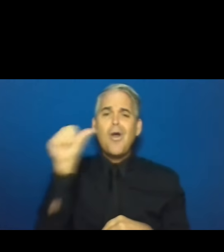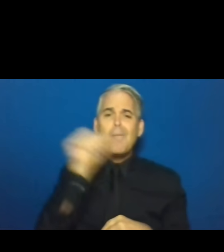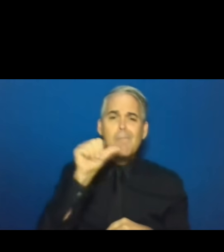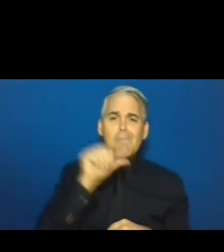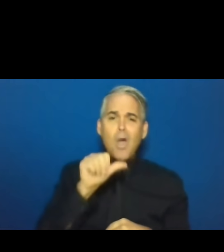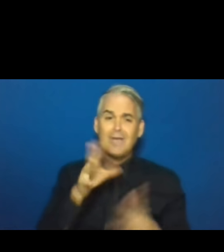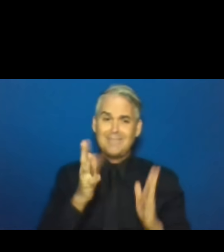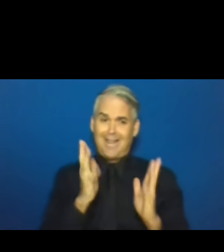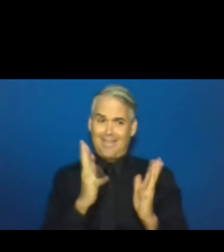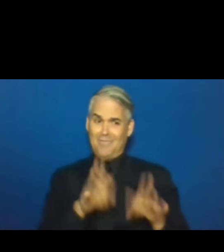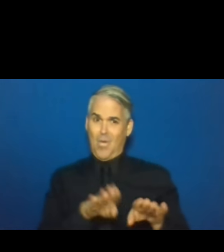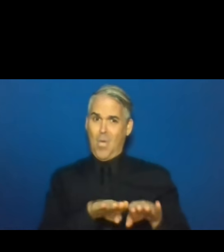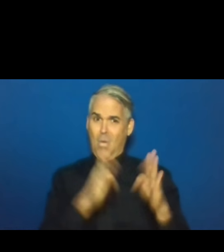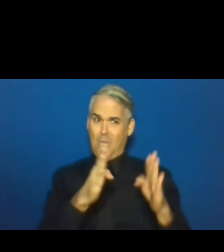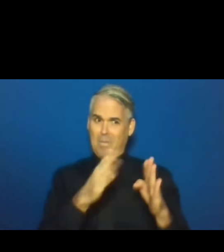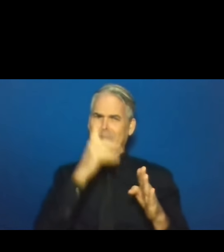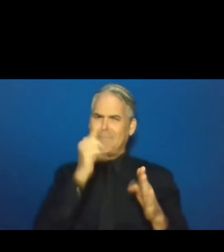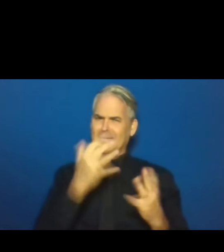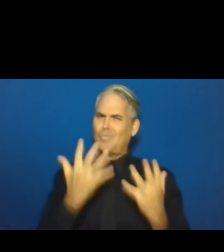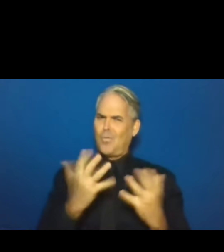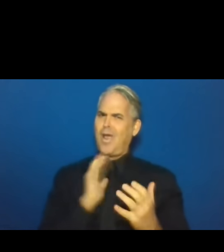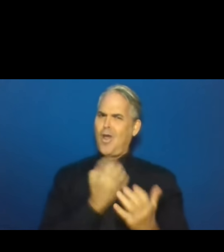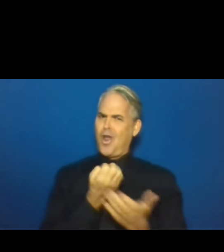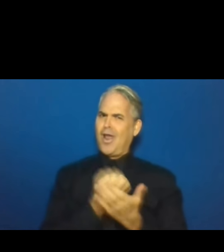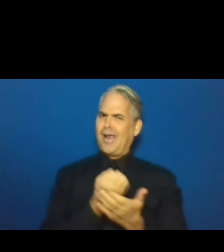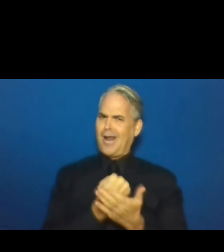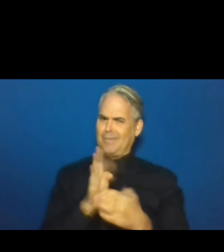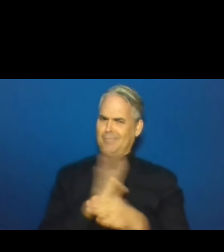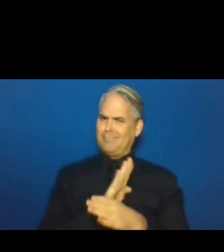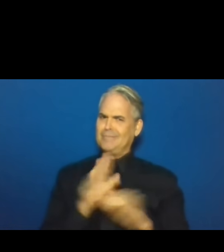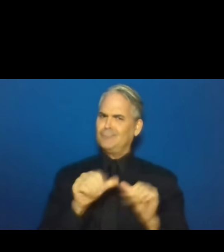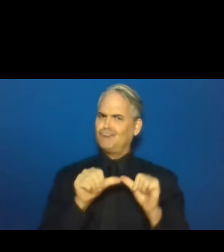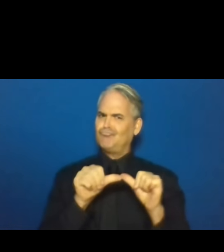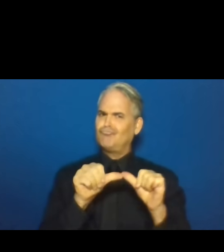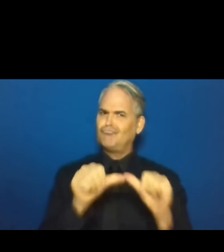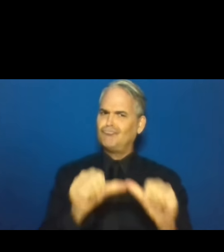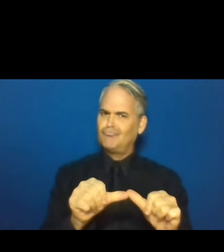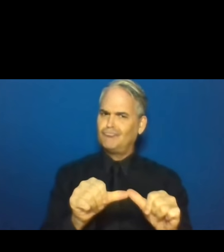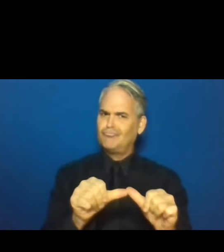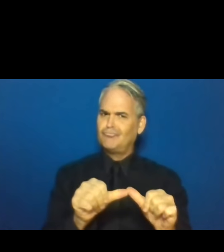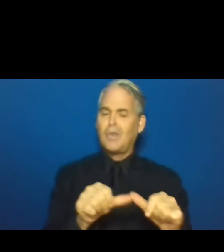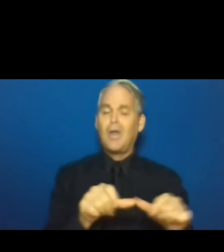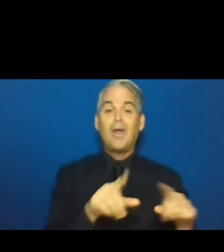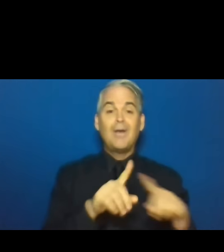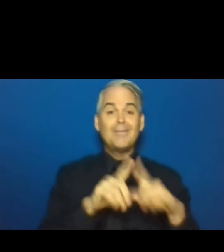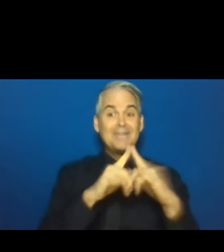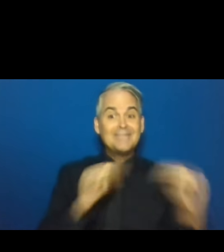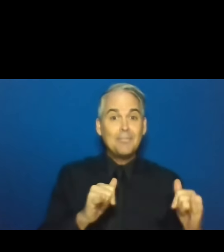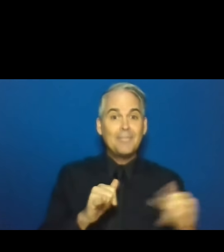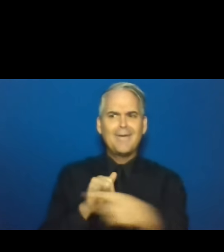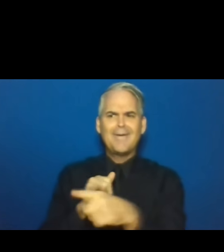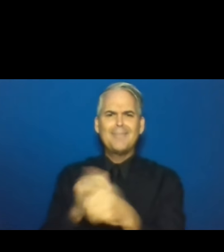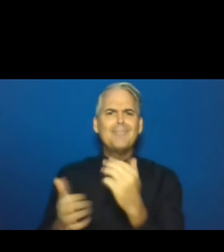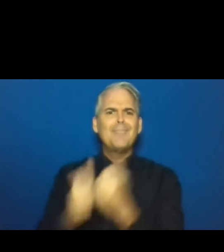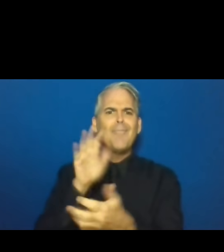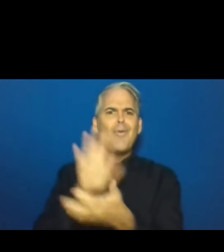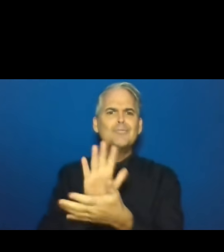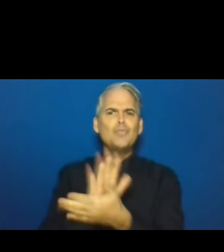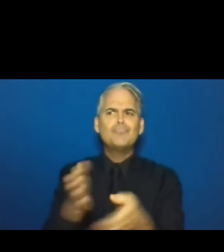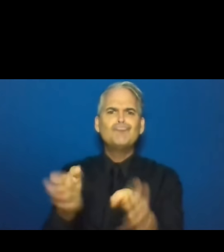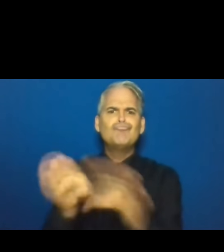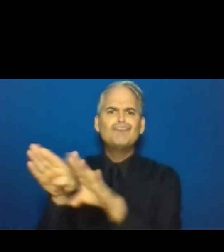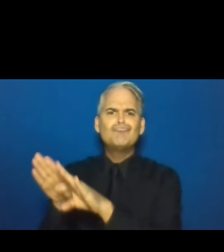can protect our economy. Meanwhile, the majority of our school buildings across our state are closed, and